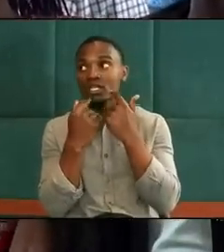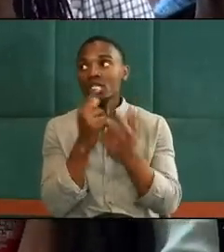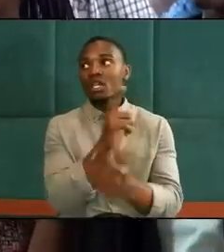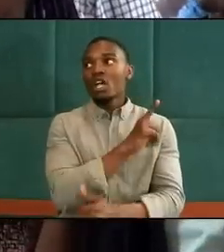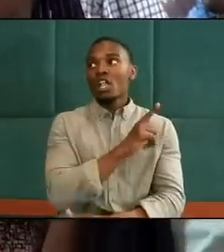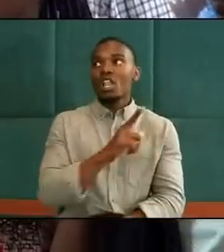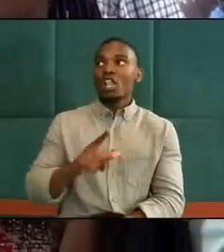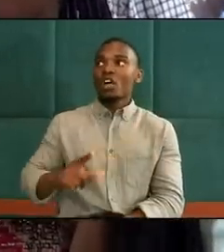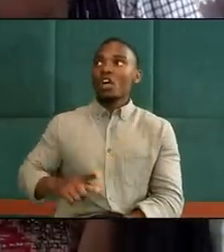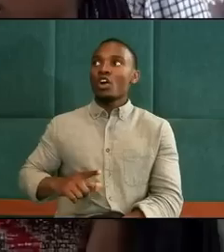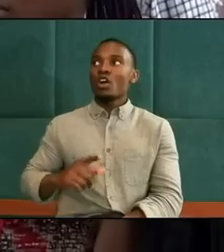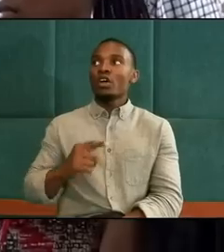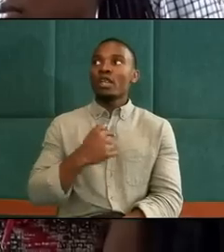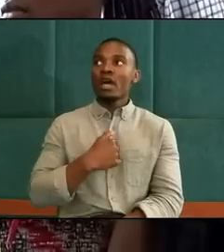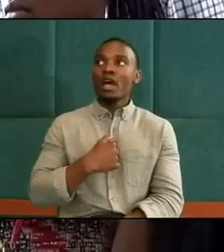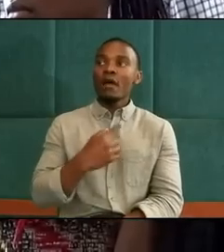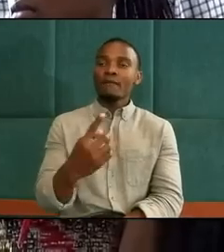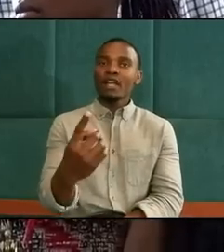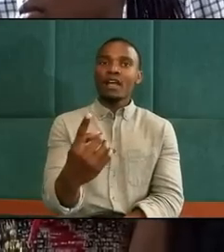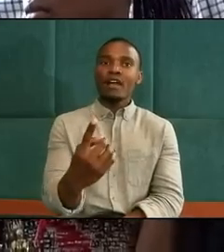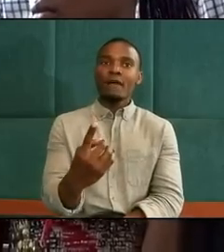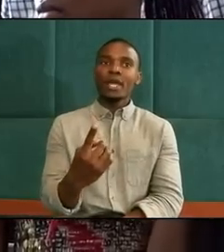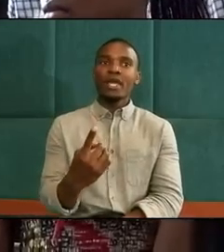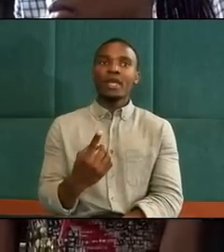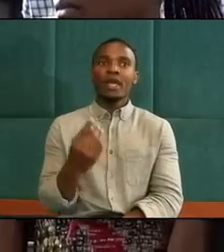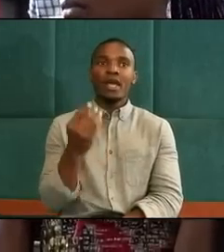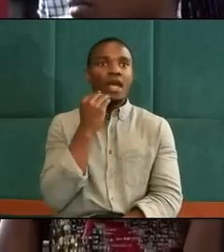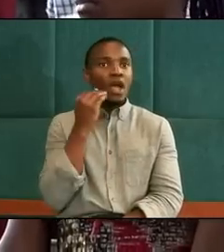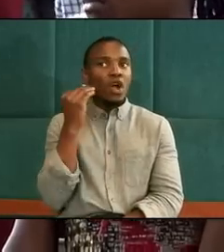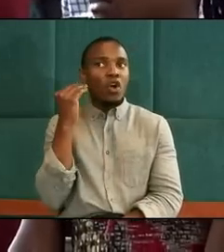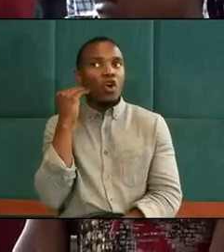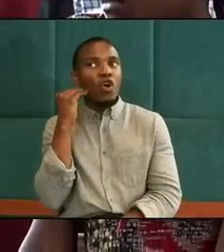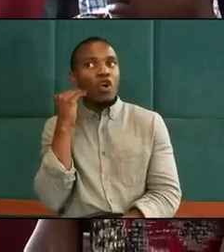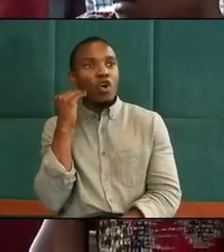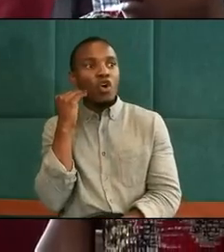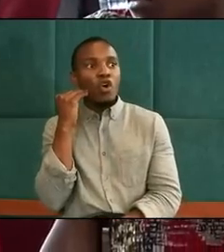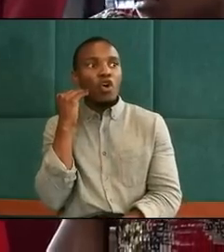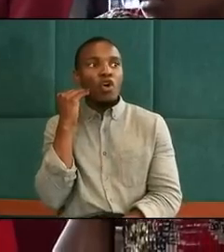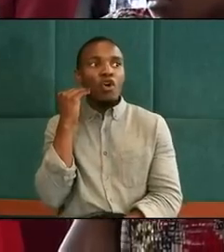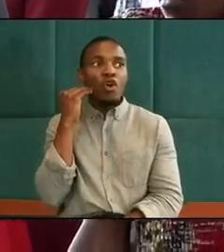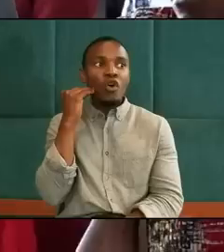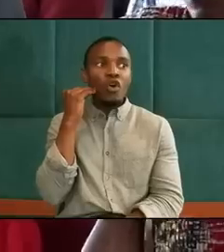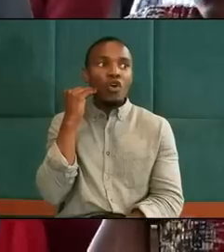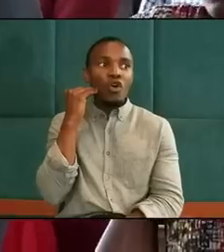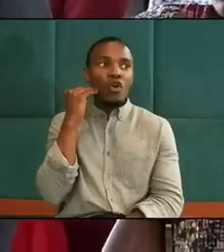Come. Lord, I'm coming. Amen. And